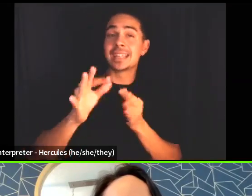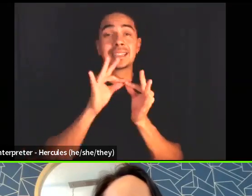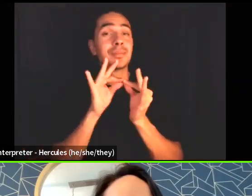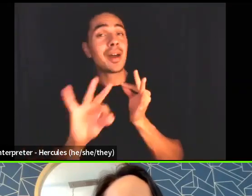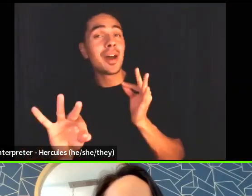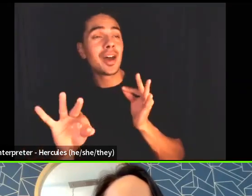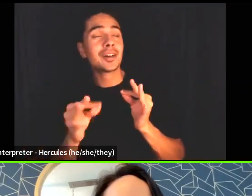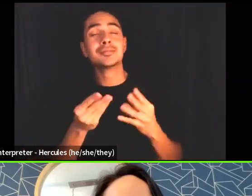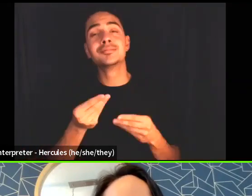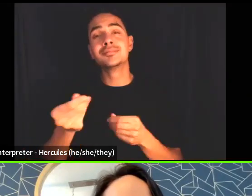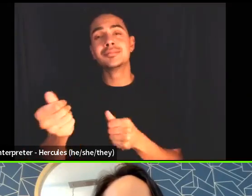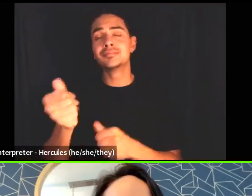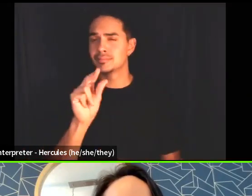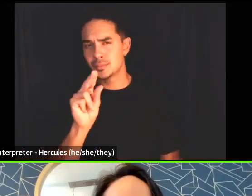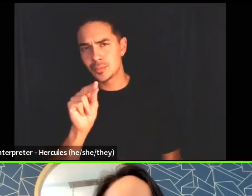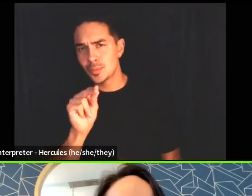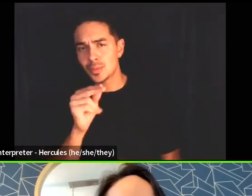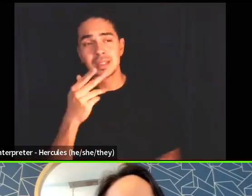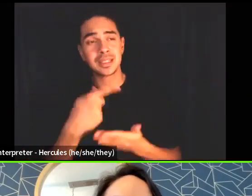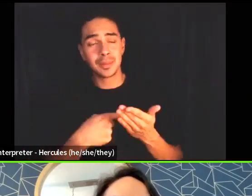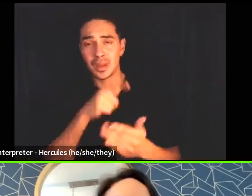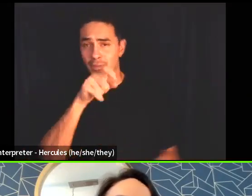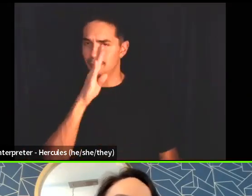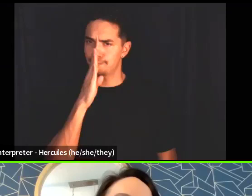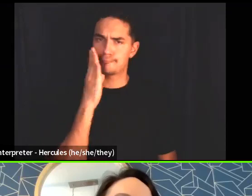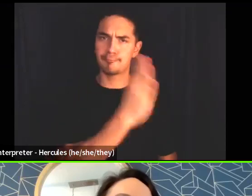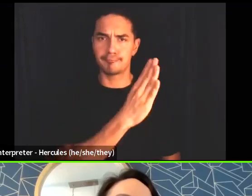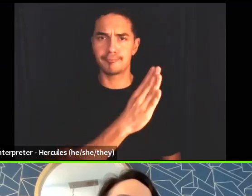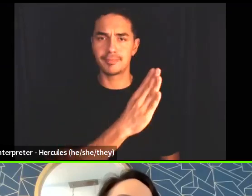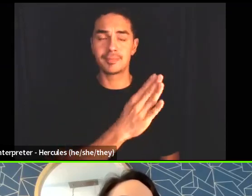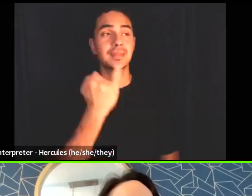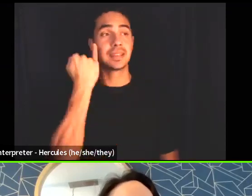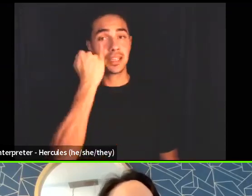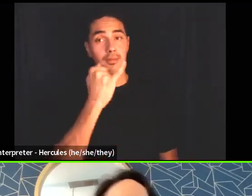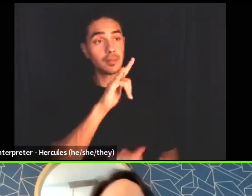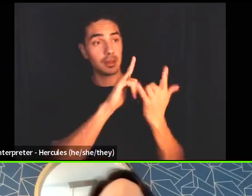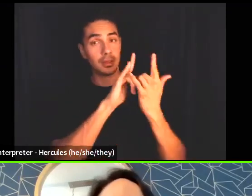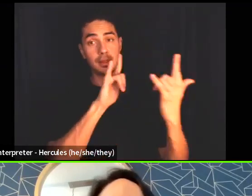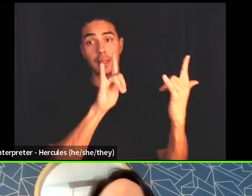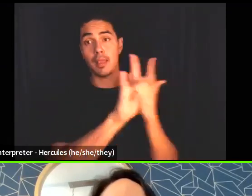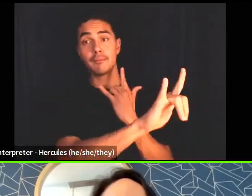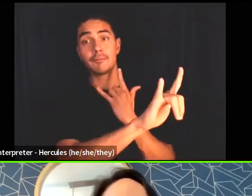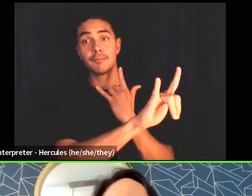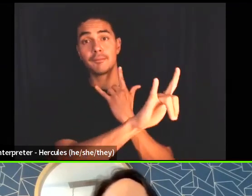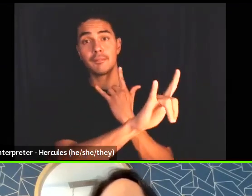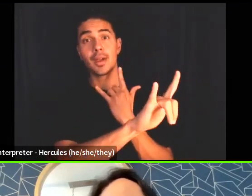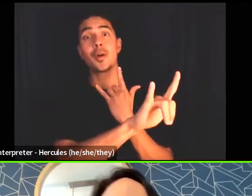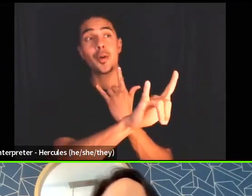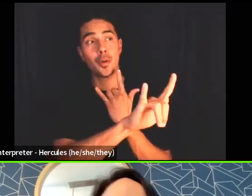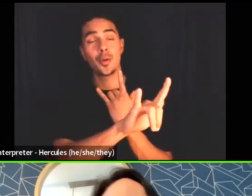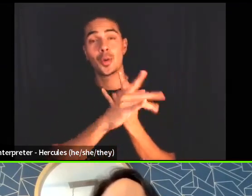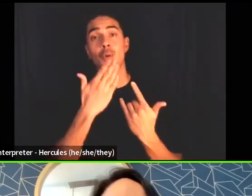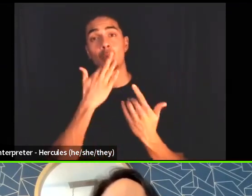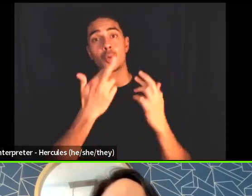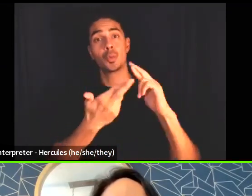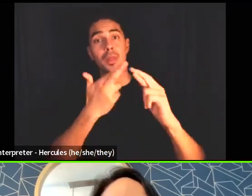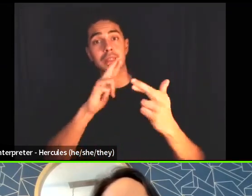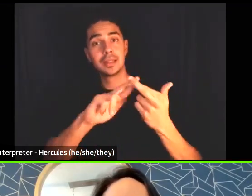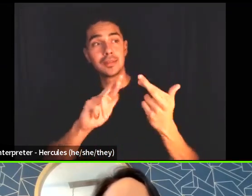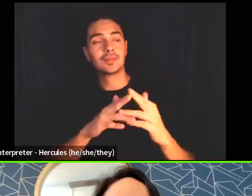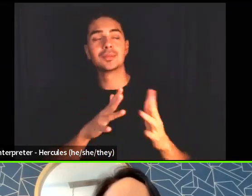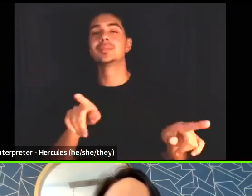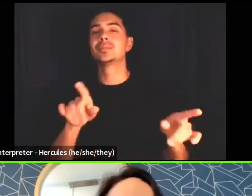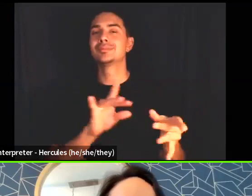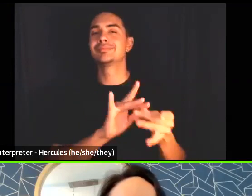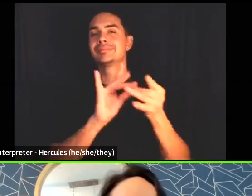also is about having those hard conversations. And when we love each other and when we're a good relative to each other, it's also about accountability, right?